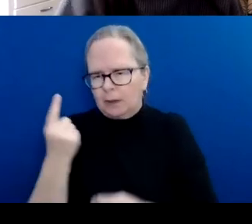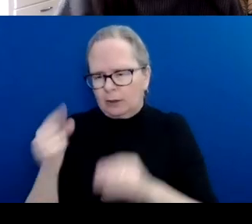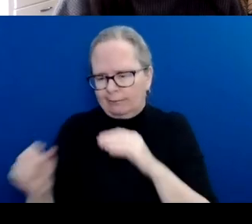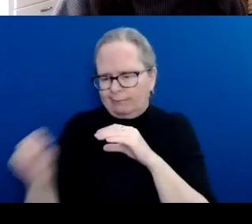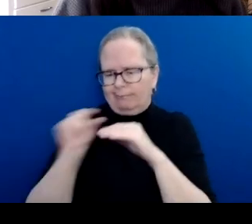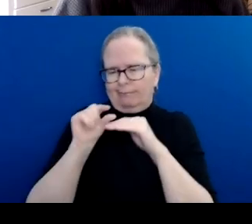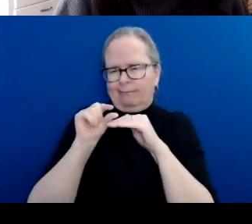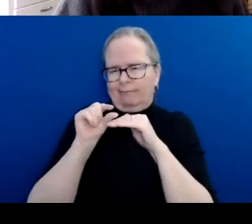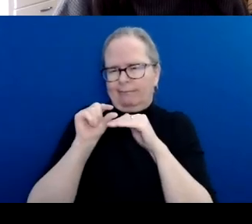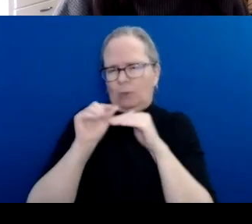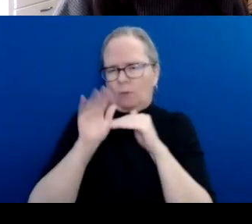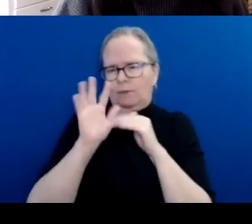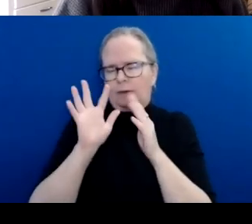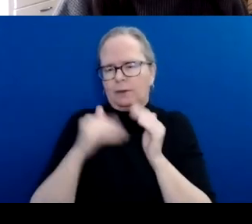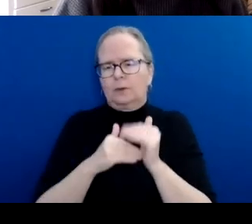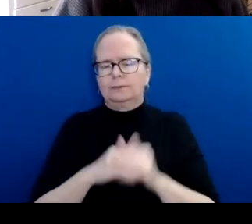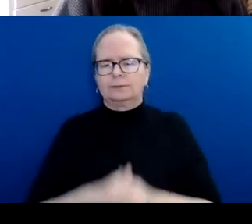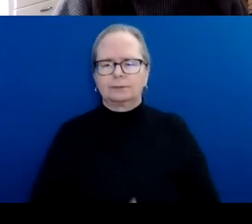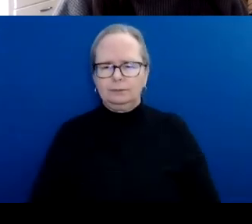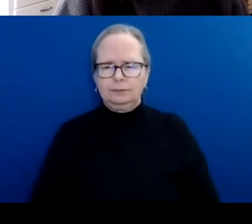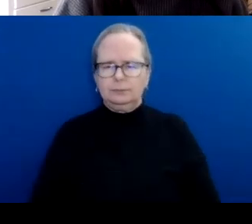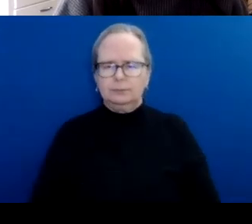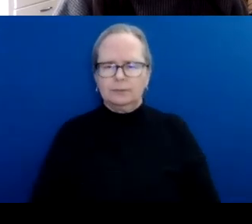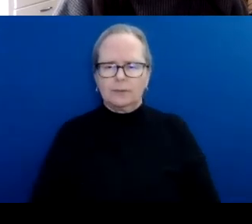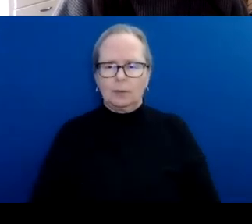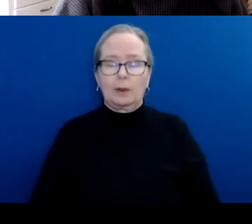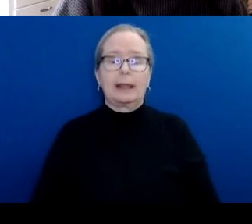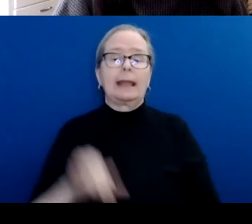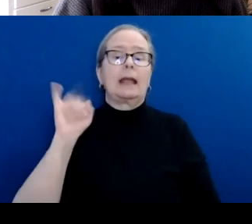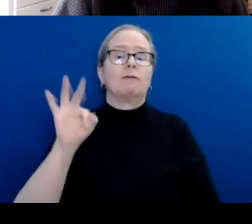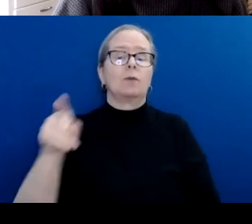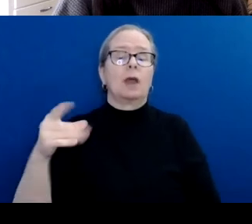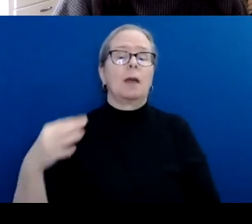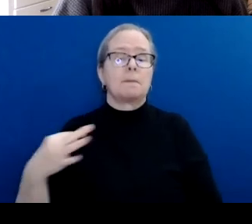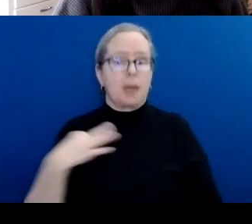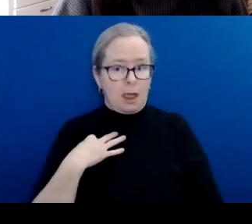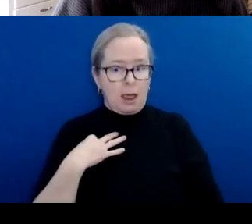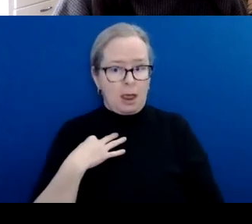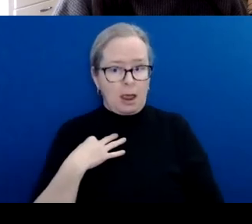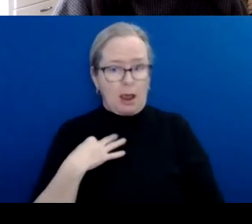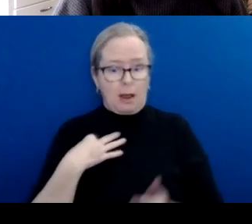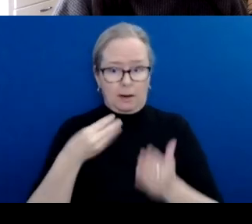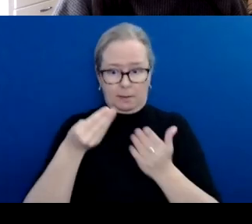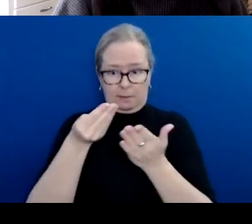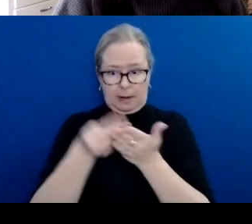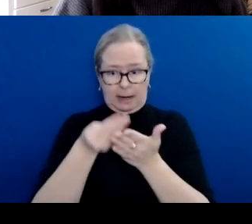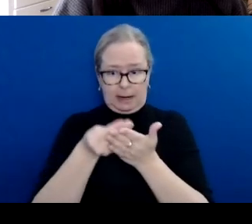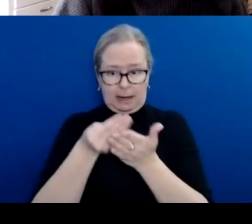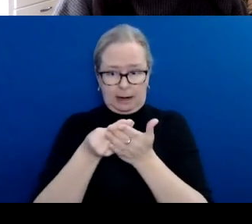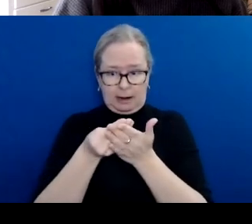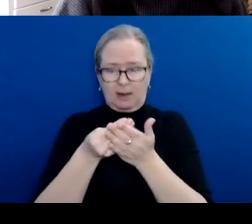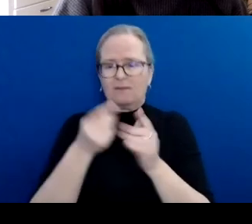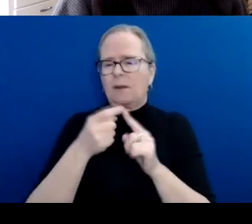If you are applying for additional funding outside of this program, but it won't be confirmed before the deadline,